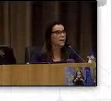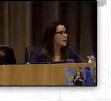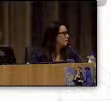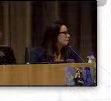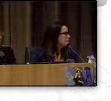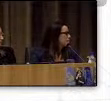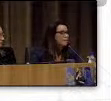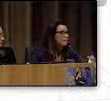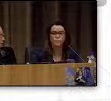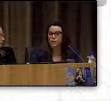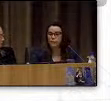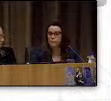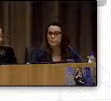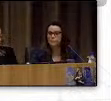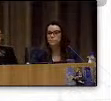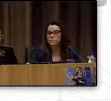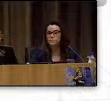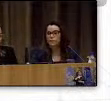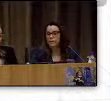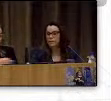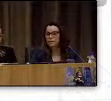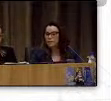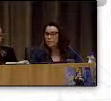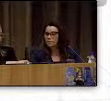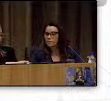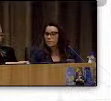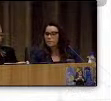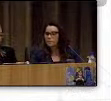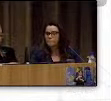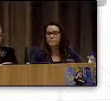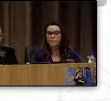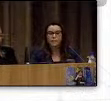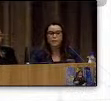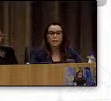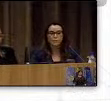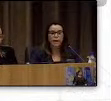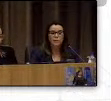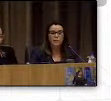municipality also. But most important now is the secretariat of the state.